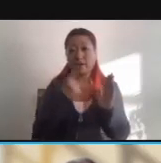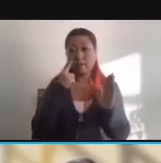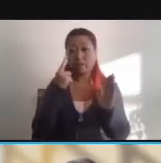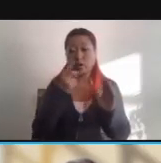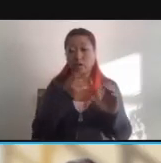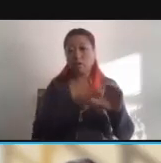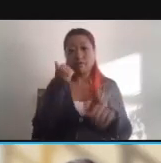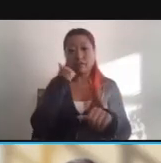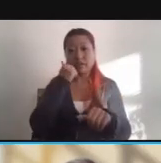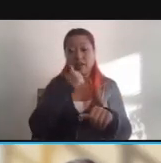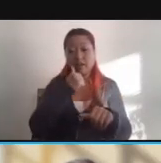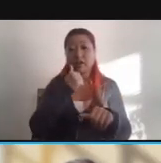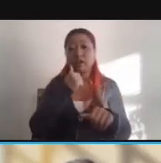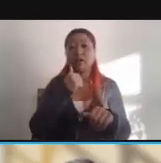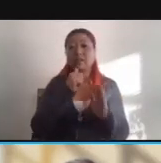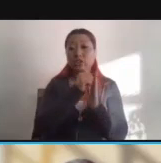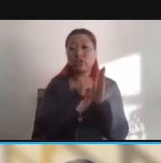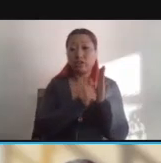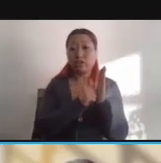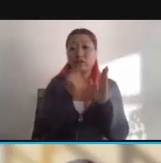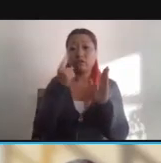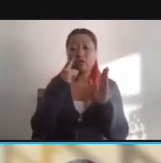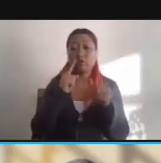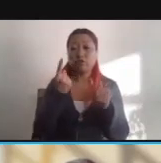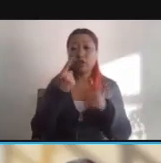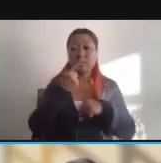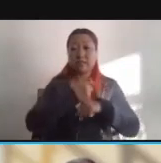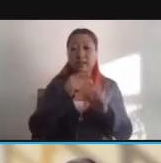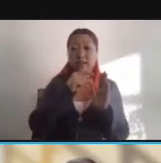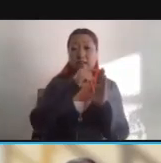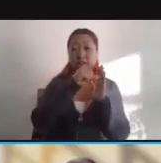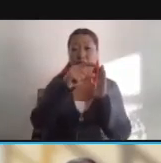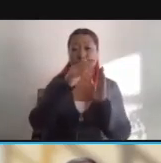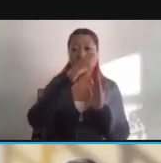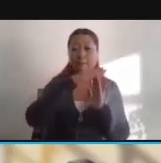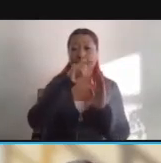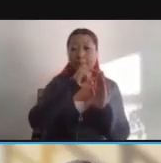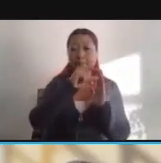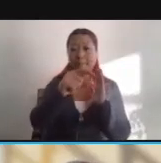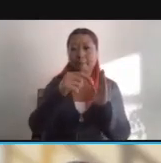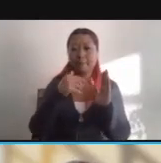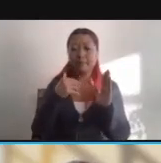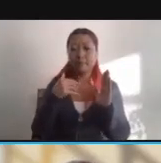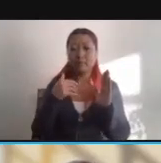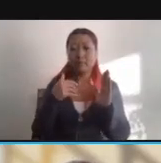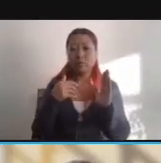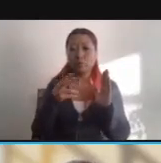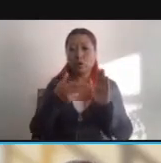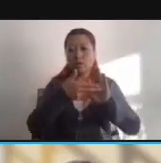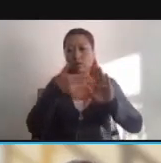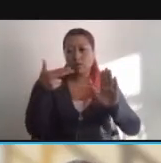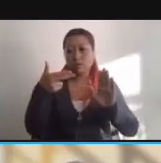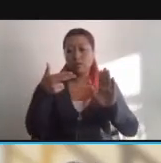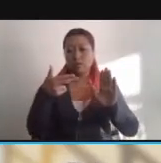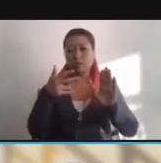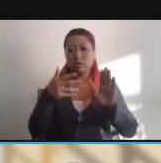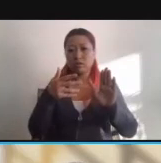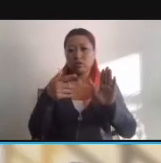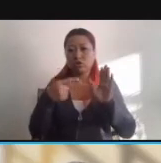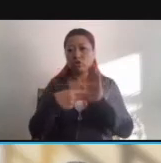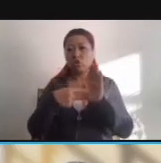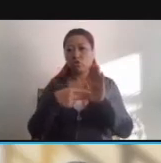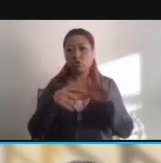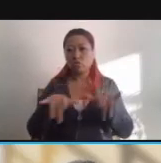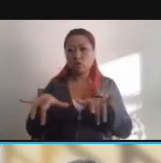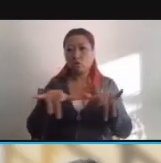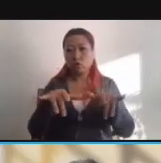top of the agenda for day one is a place that will say recorded sessions. And so you'll be